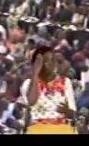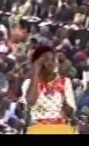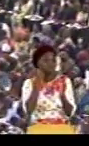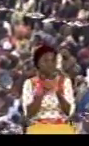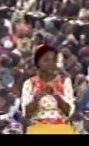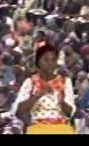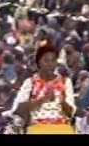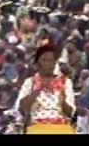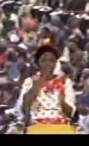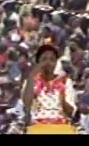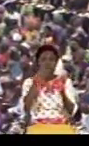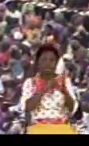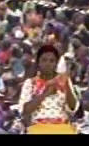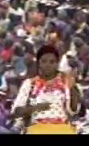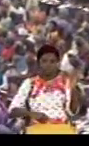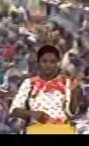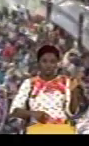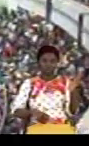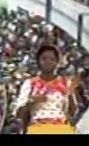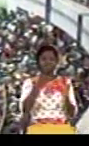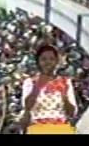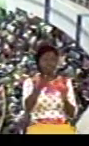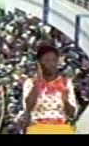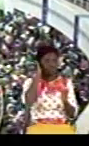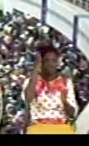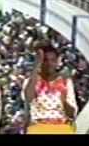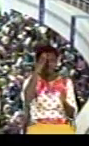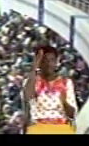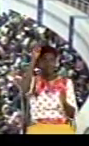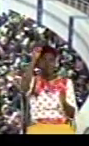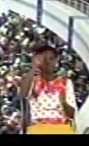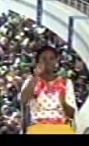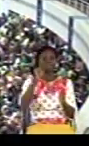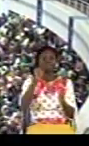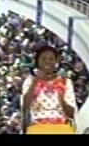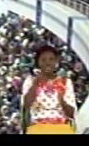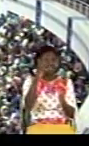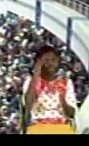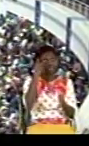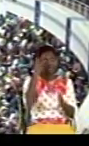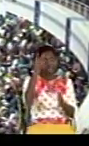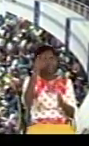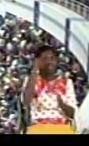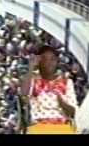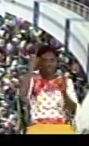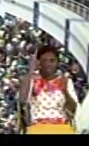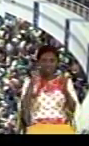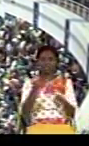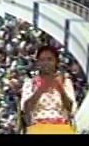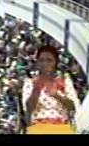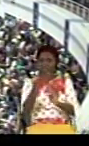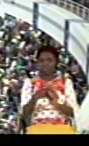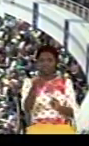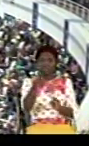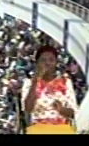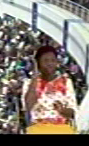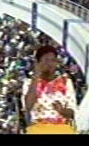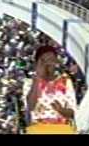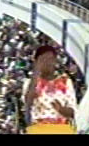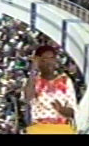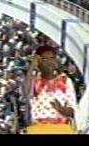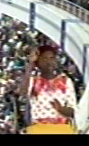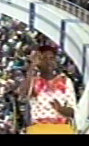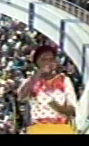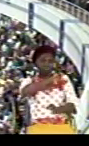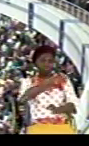Lord. You will know him. You will see his power. You will see his arm, his